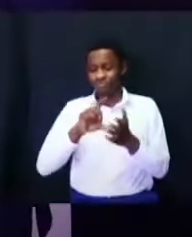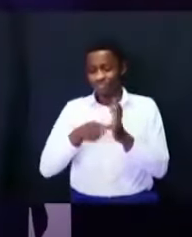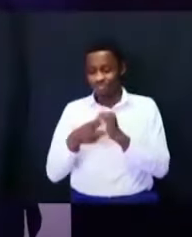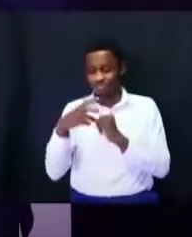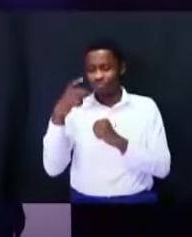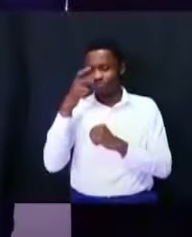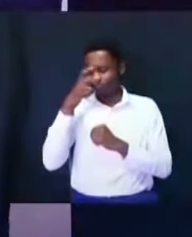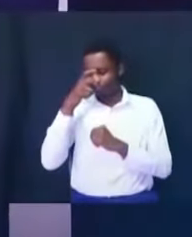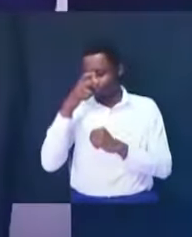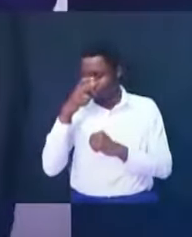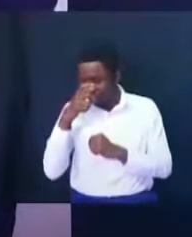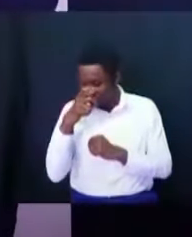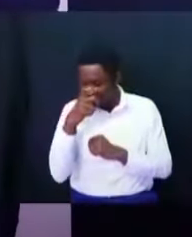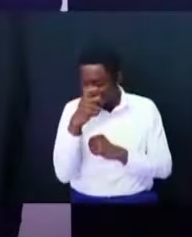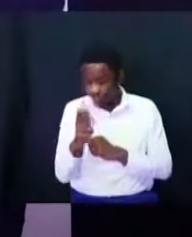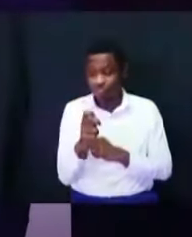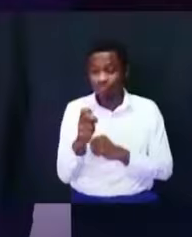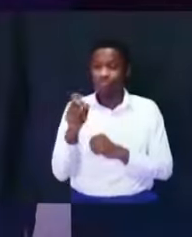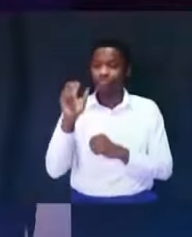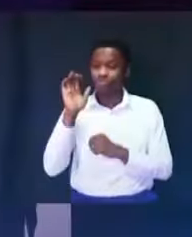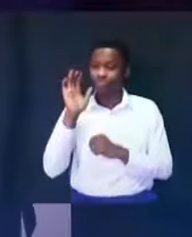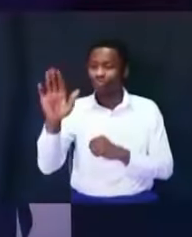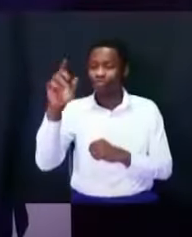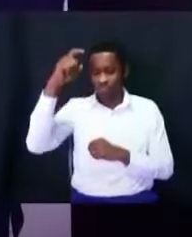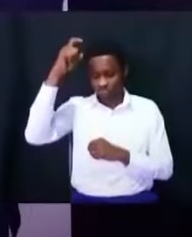now listen to this you corrupted your